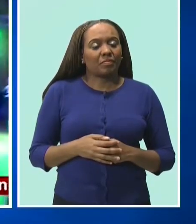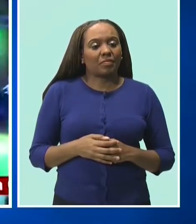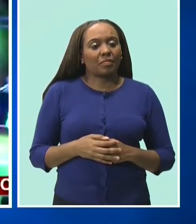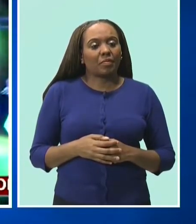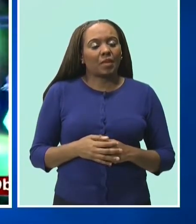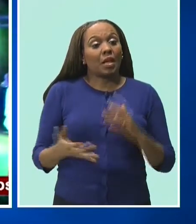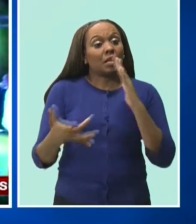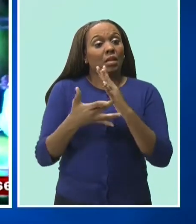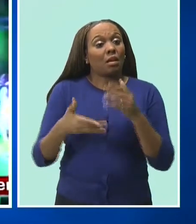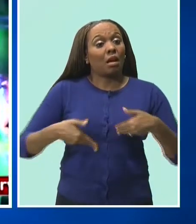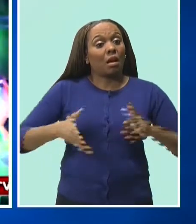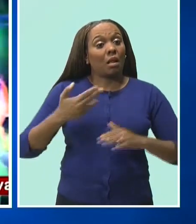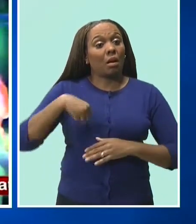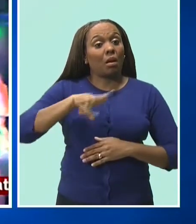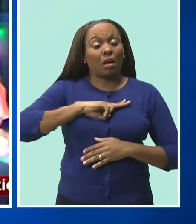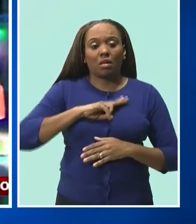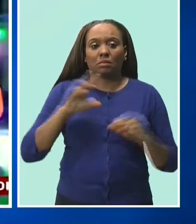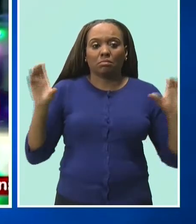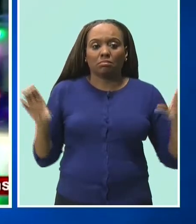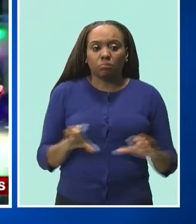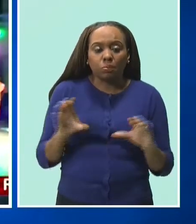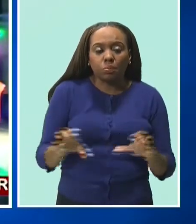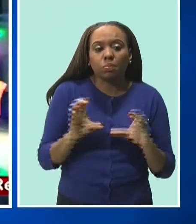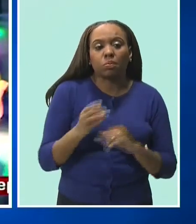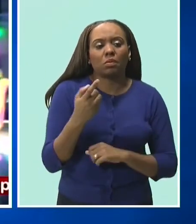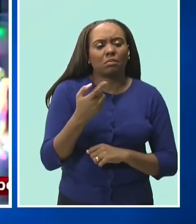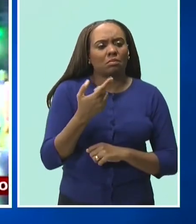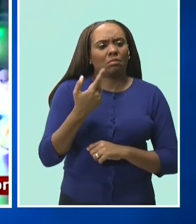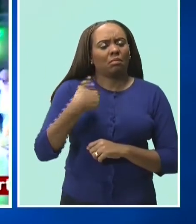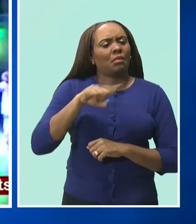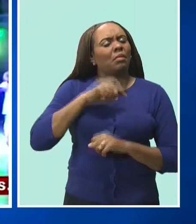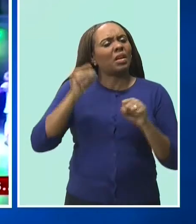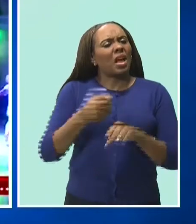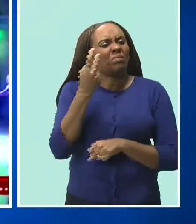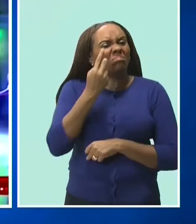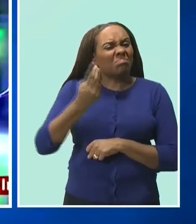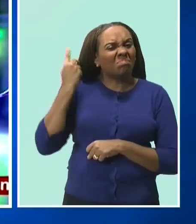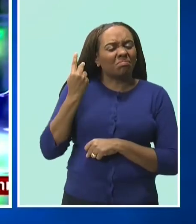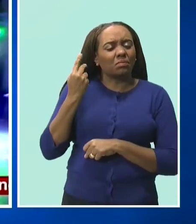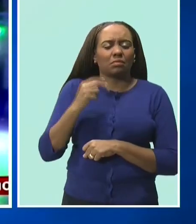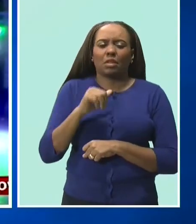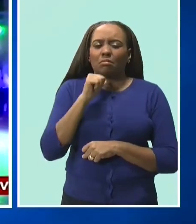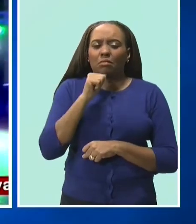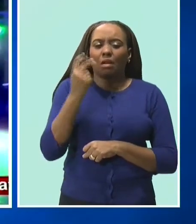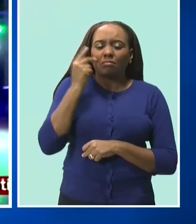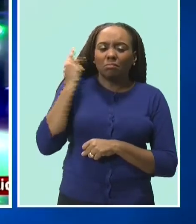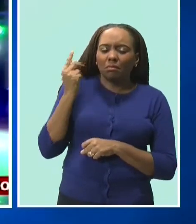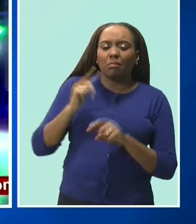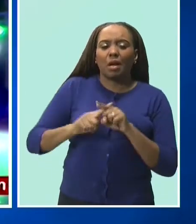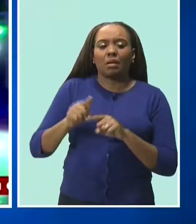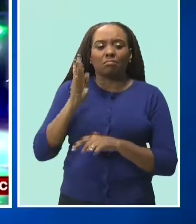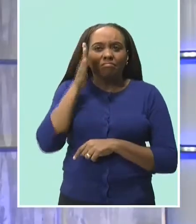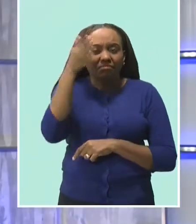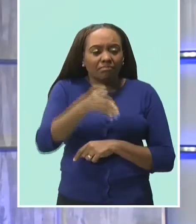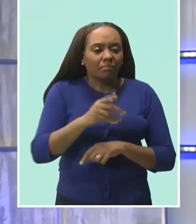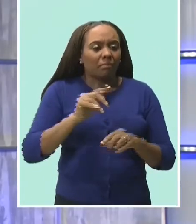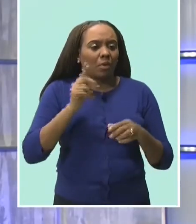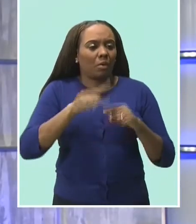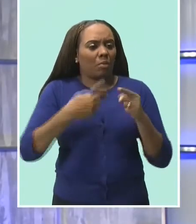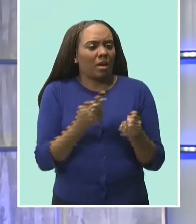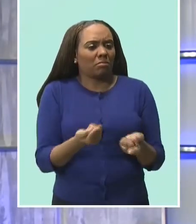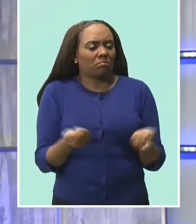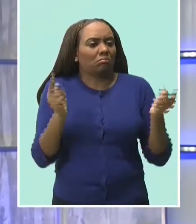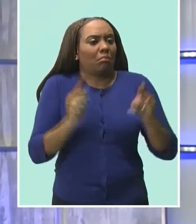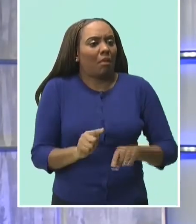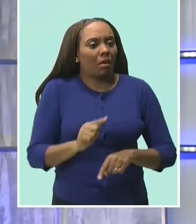allowed us to do this in a manner that we could look at in the future, even when things get back to normal.